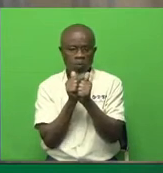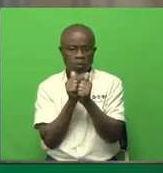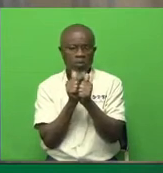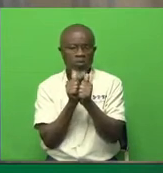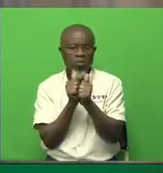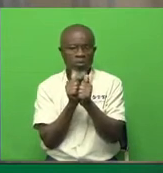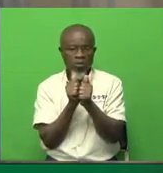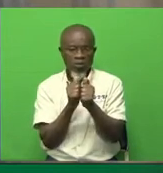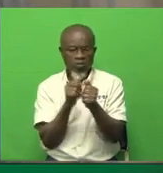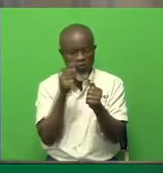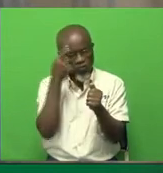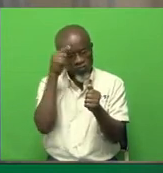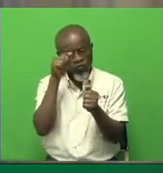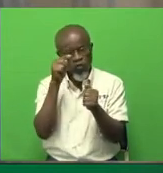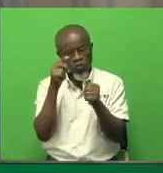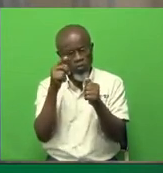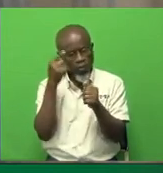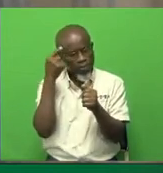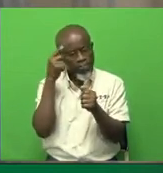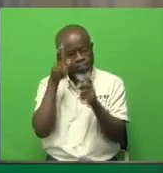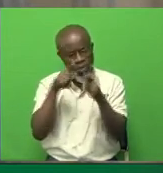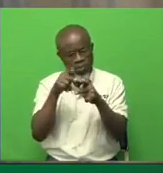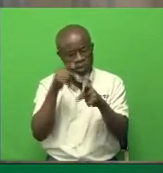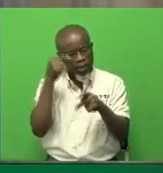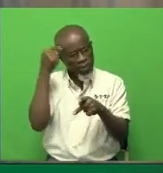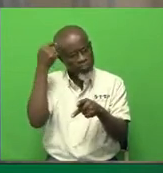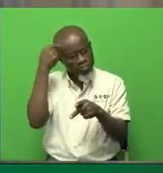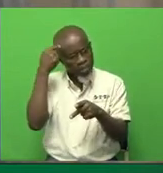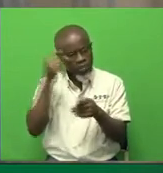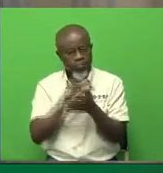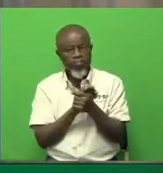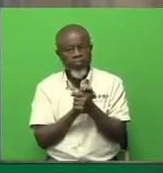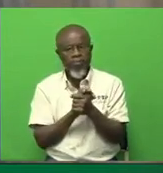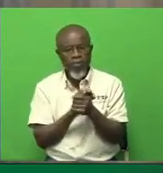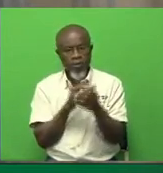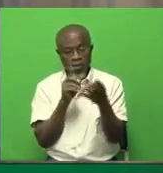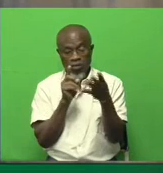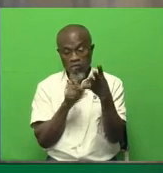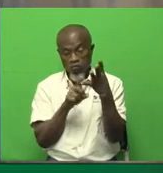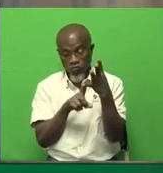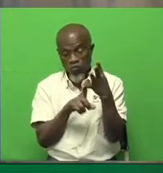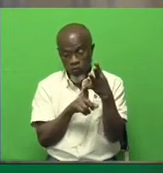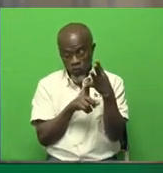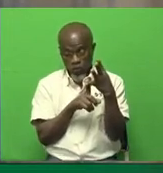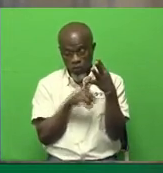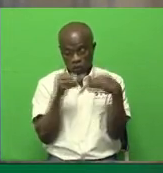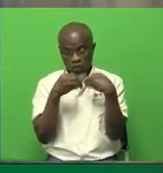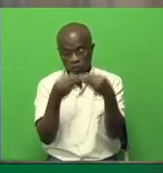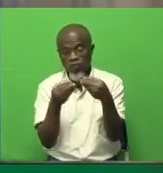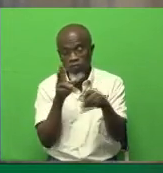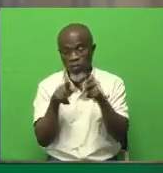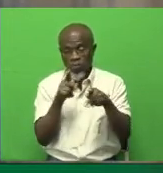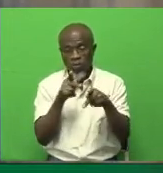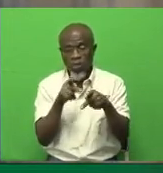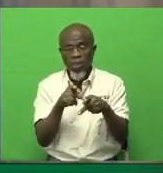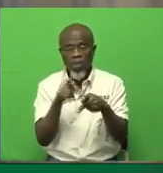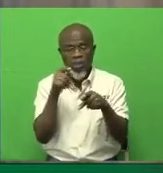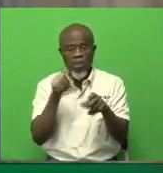principle 4 local content give people a sense of ownership and Independence